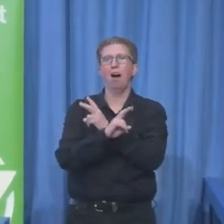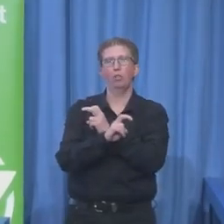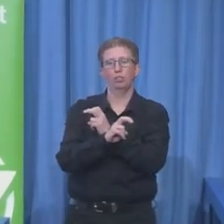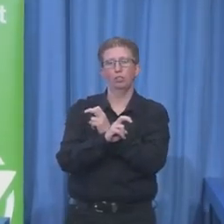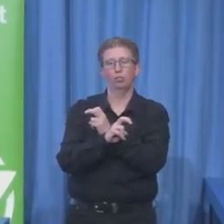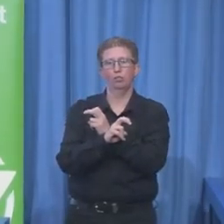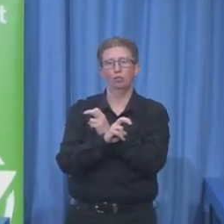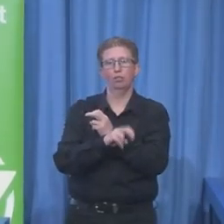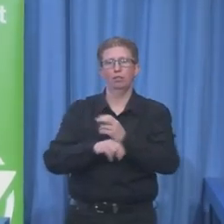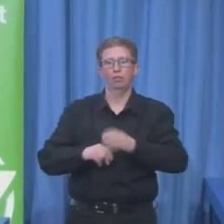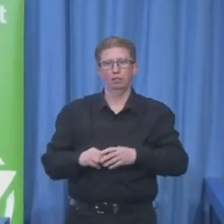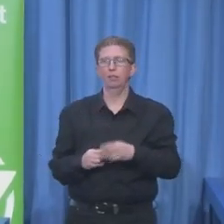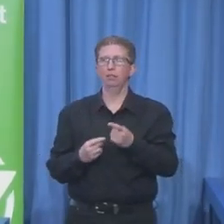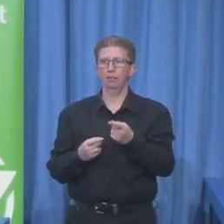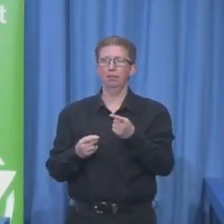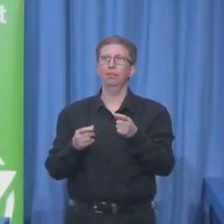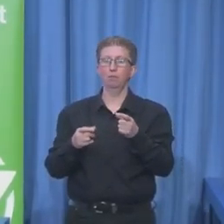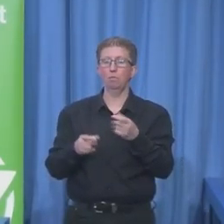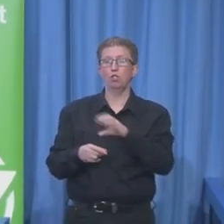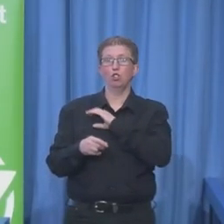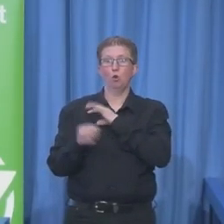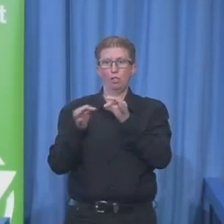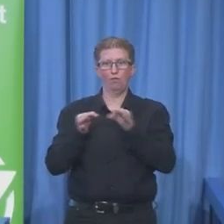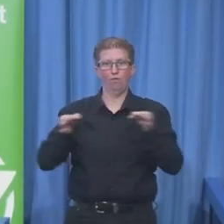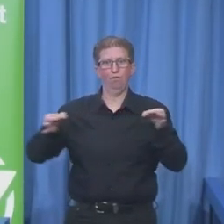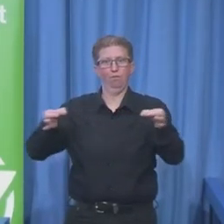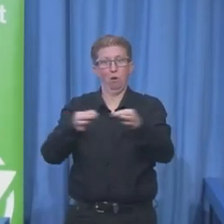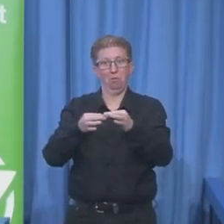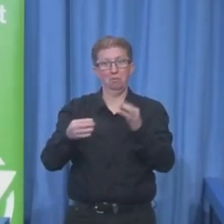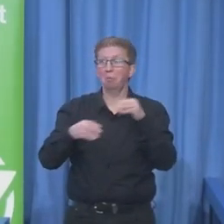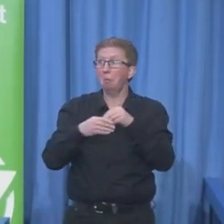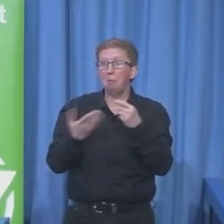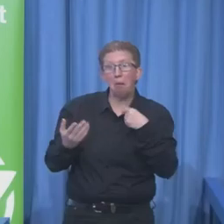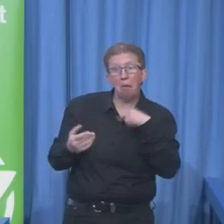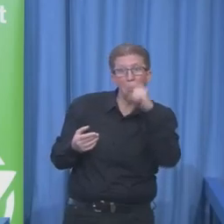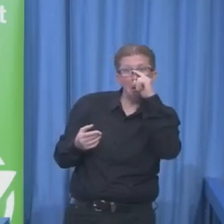we are curious to learn what is happening in Austria.